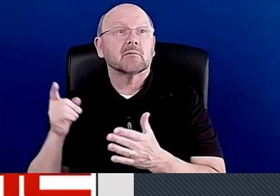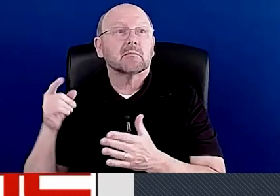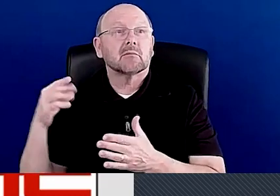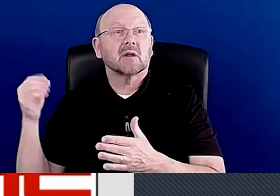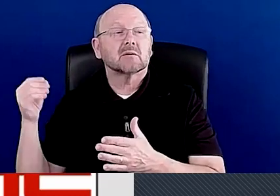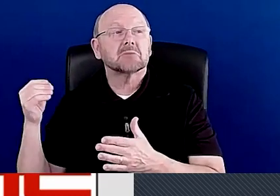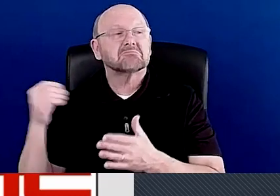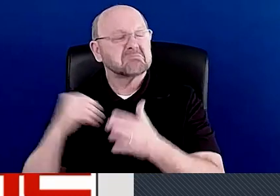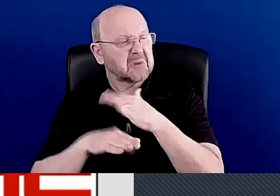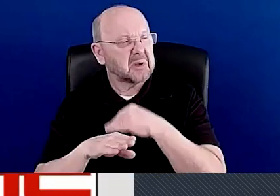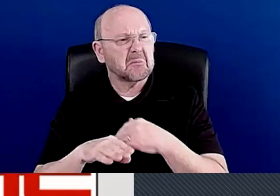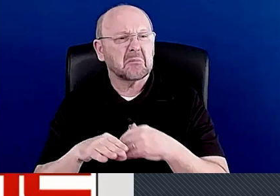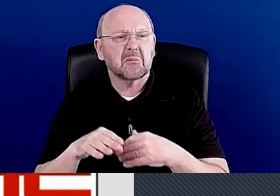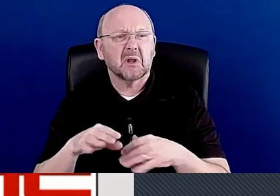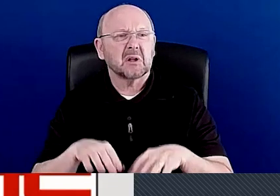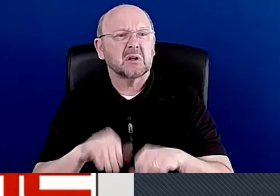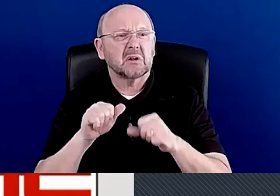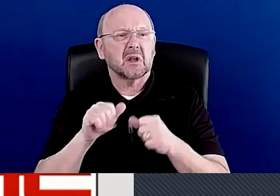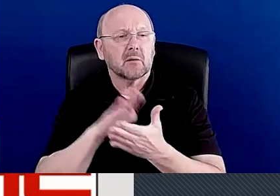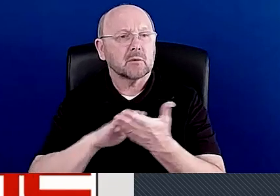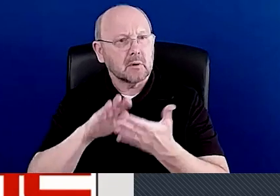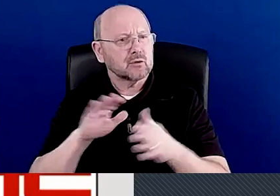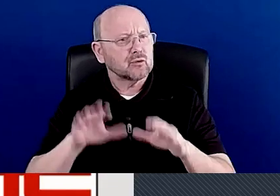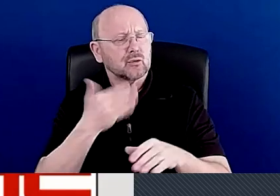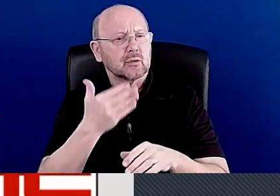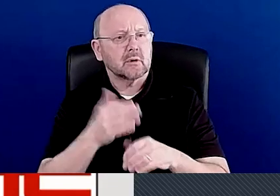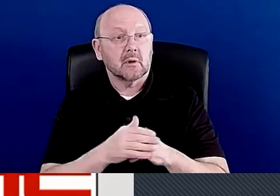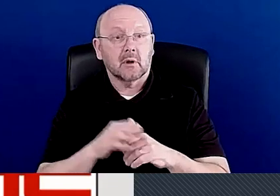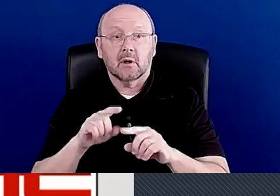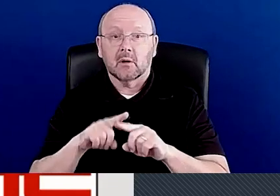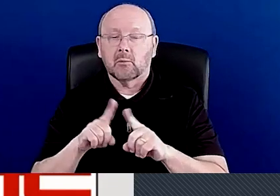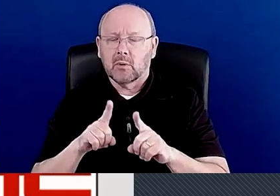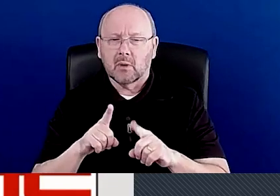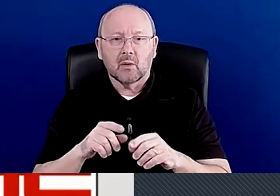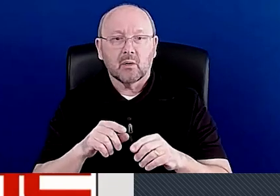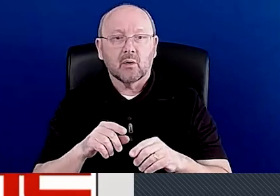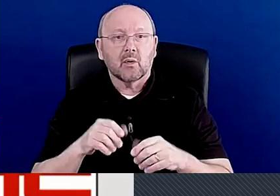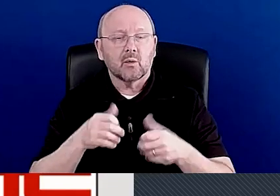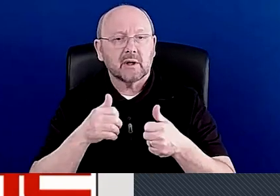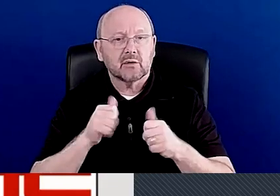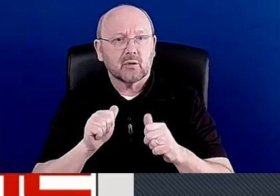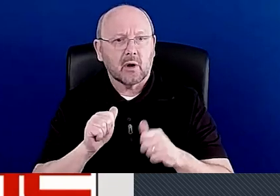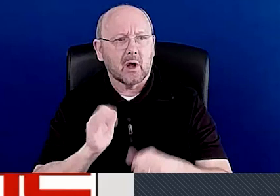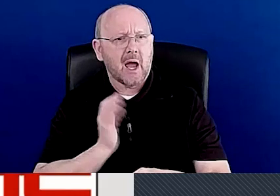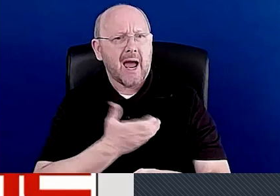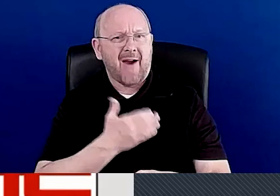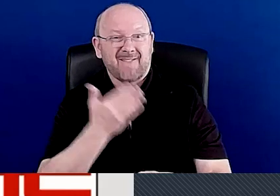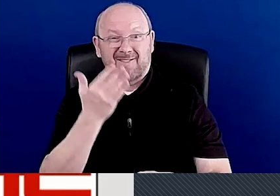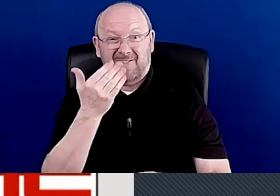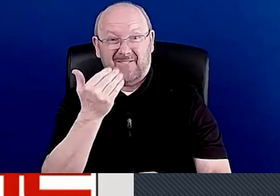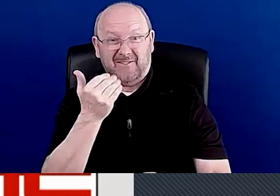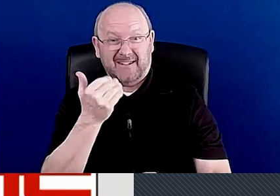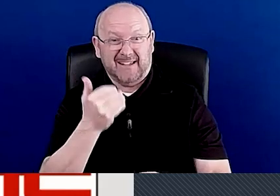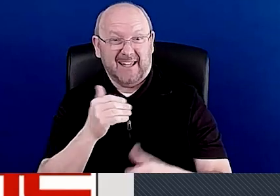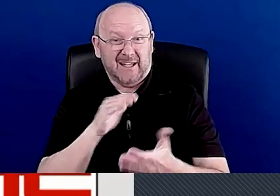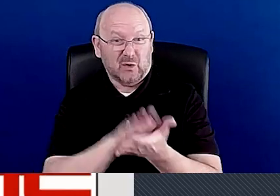they do well. But we really target those at our local 15 adult schools and